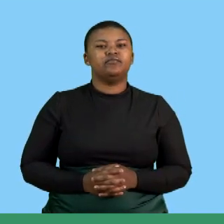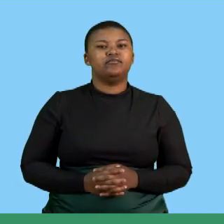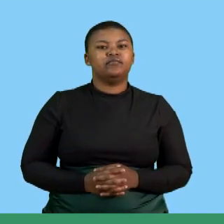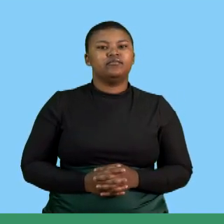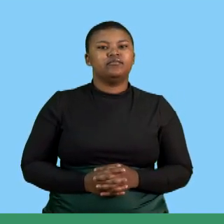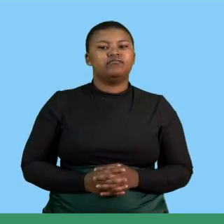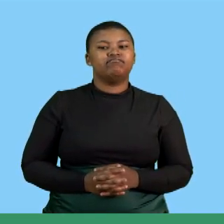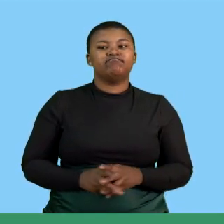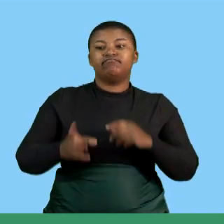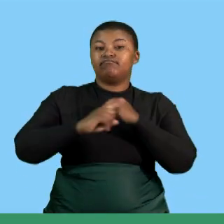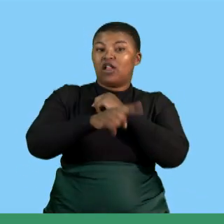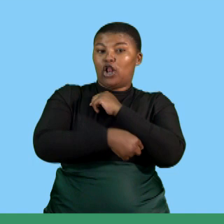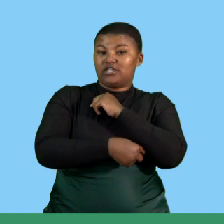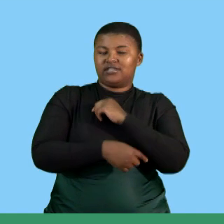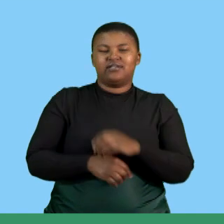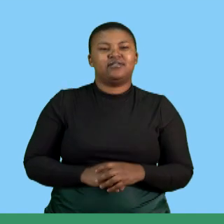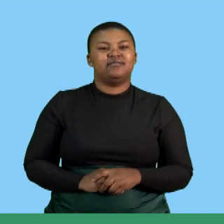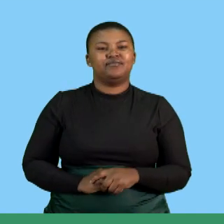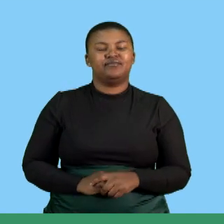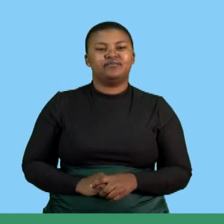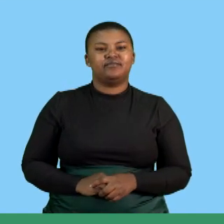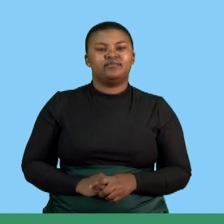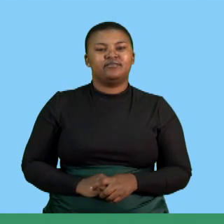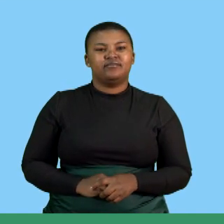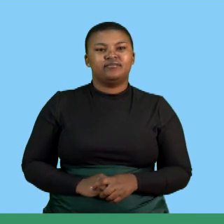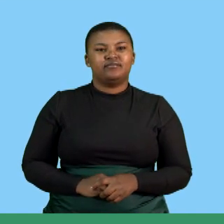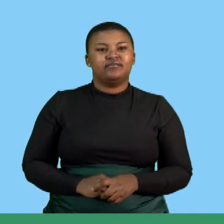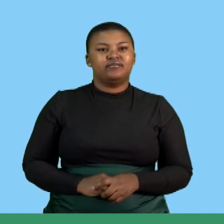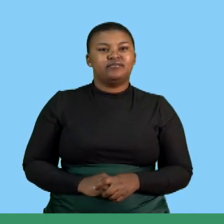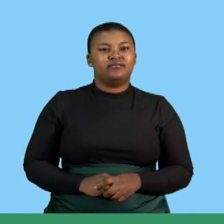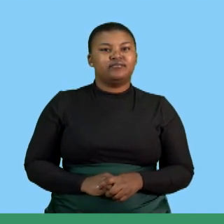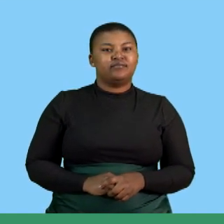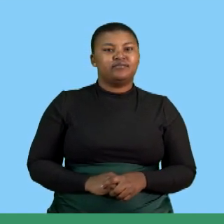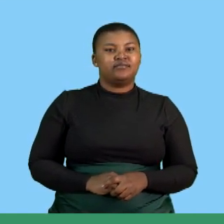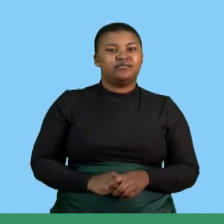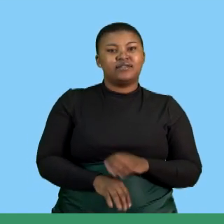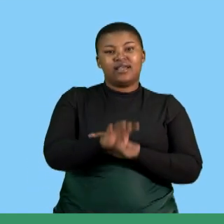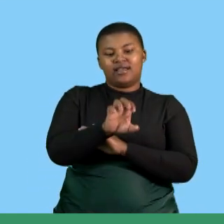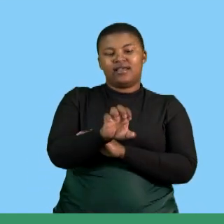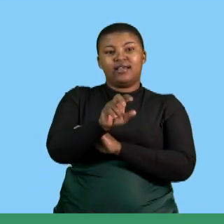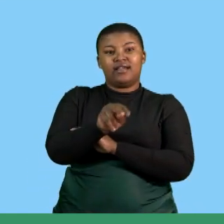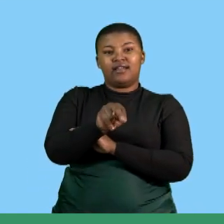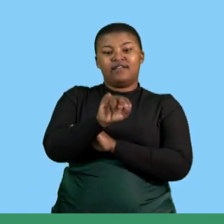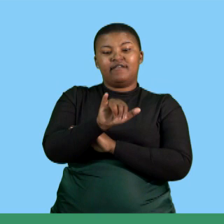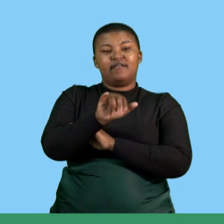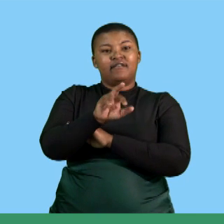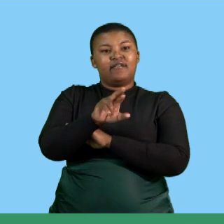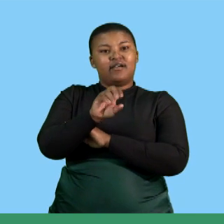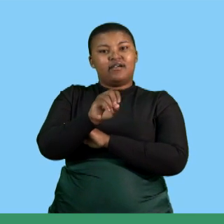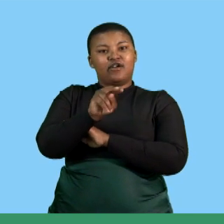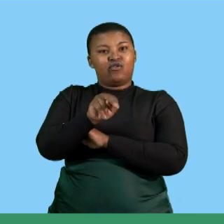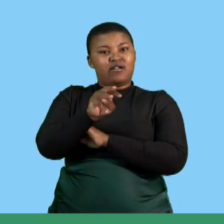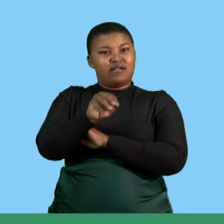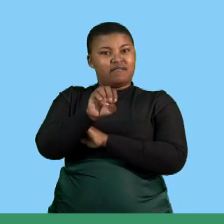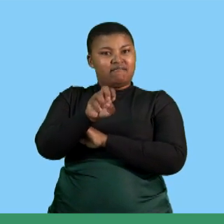Then our last component is our environmental environment. Now,